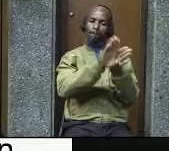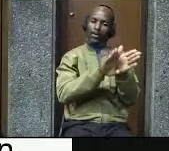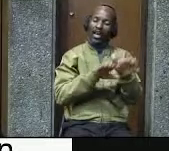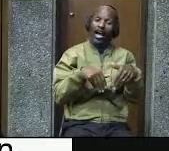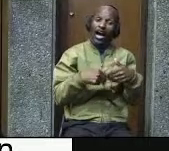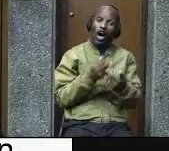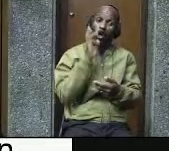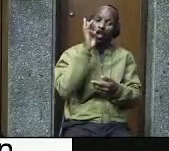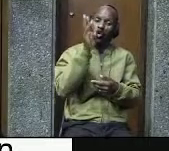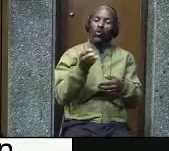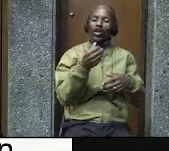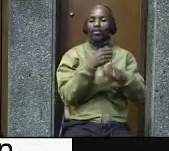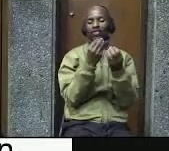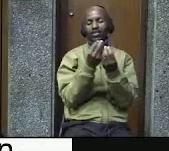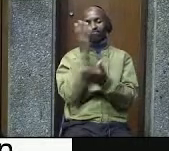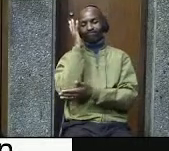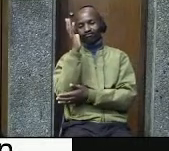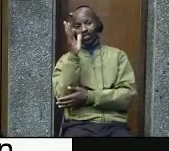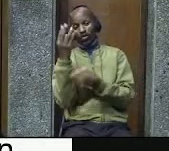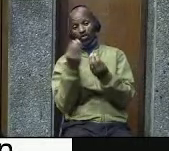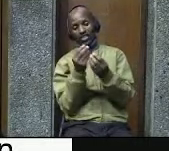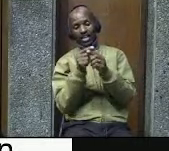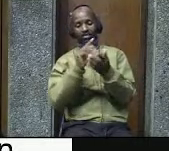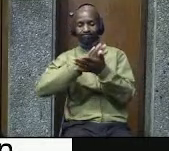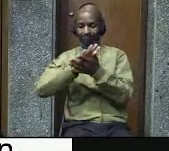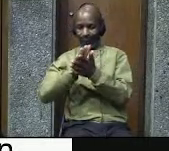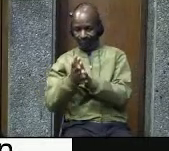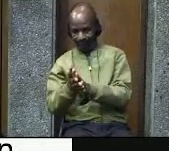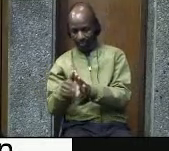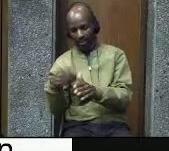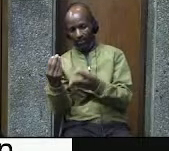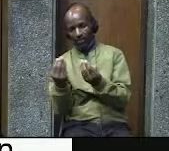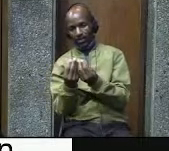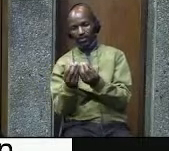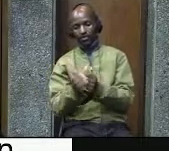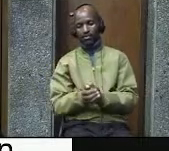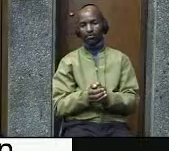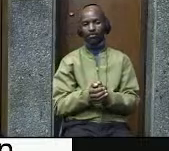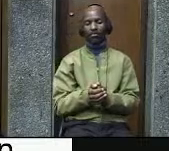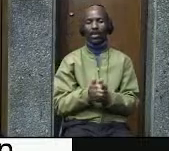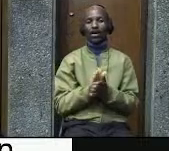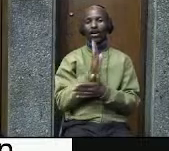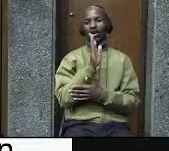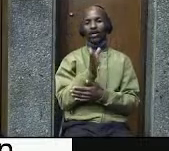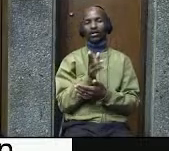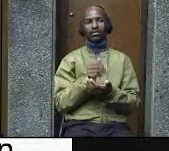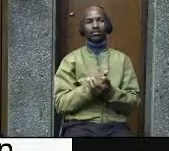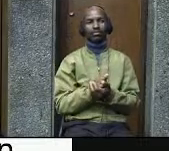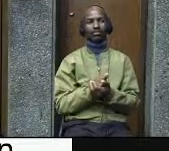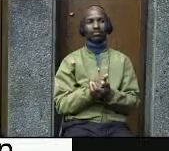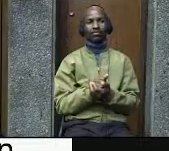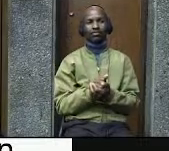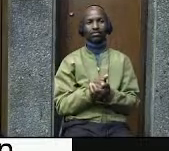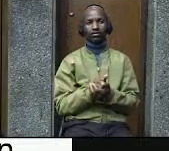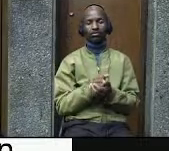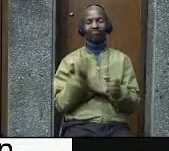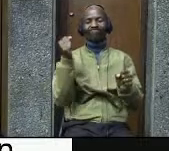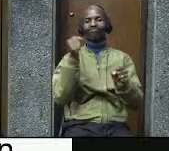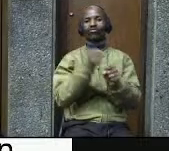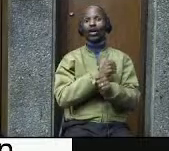how you go about addressing things like damages and so on. And the standard